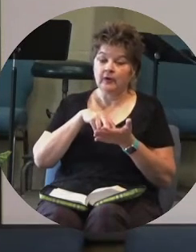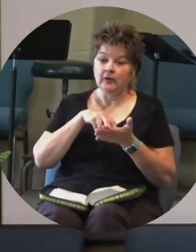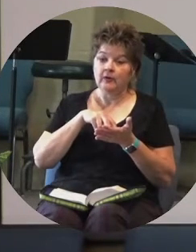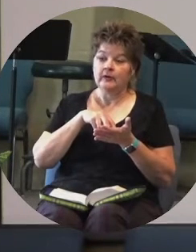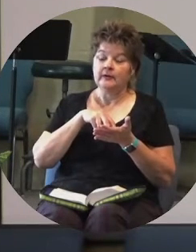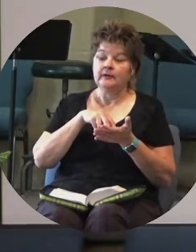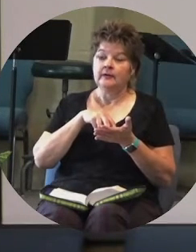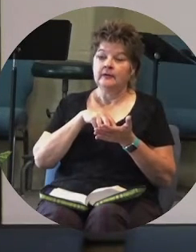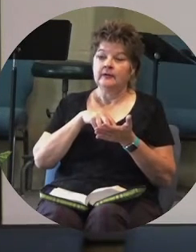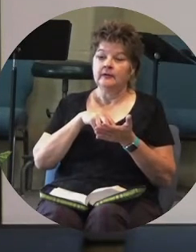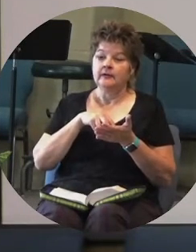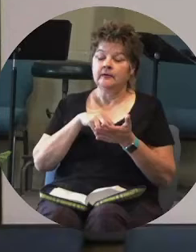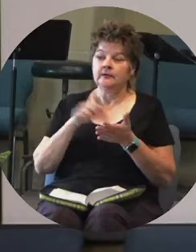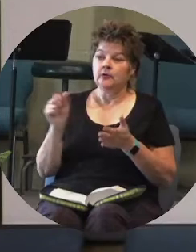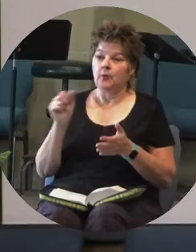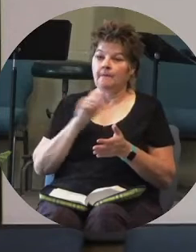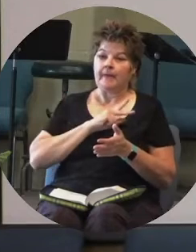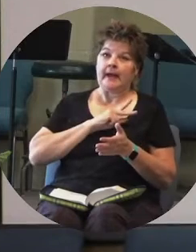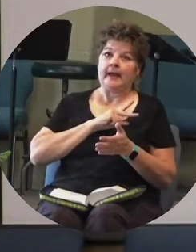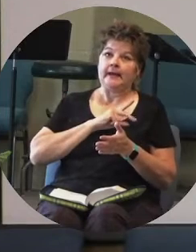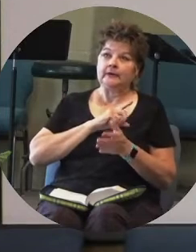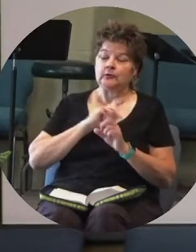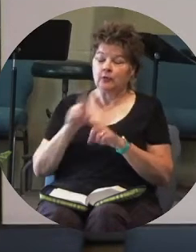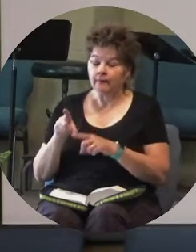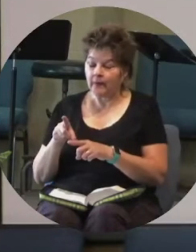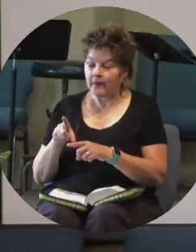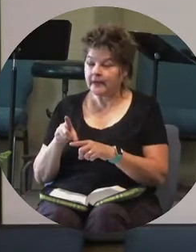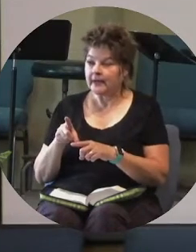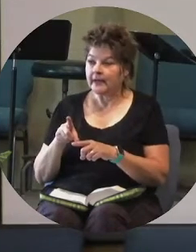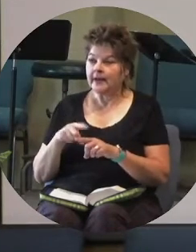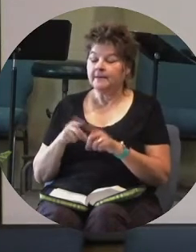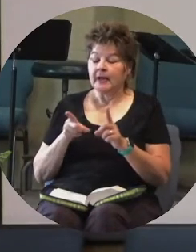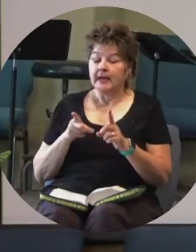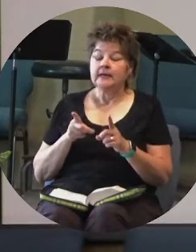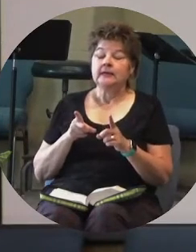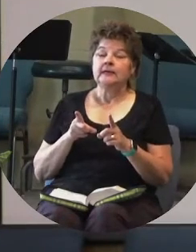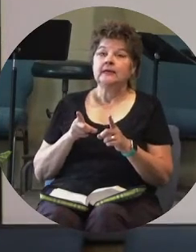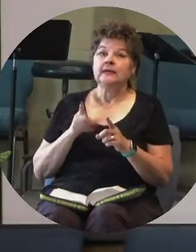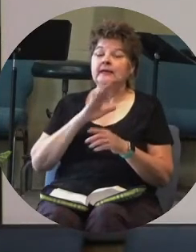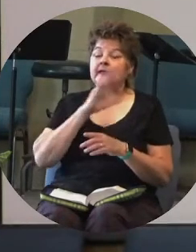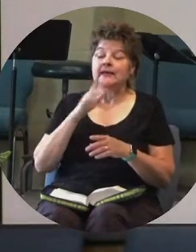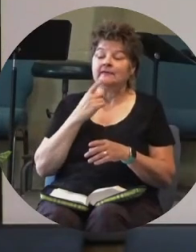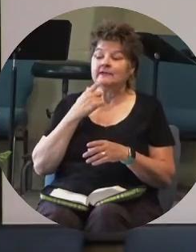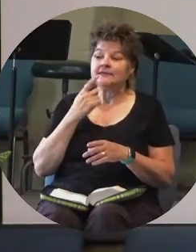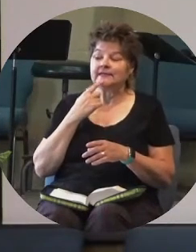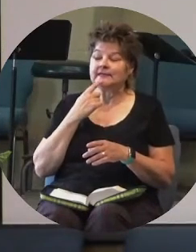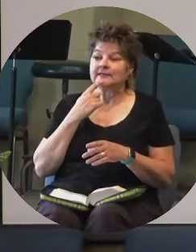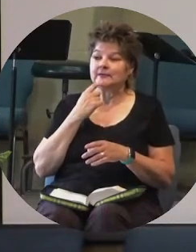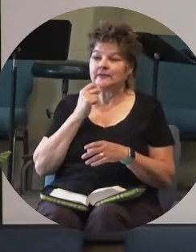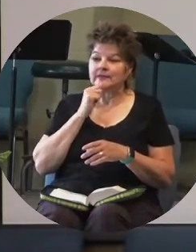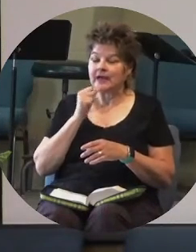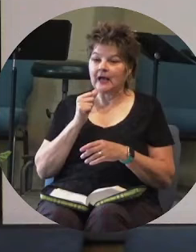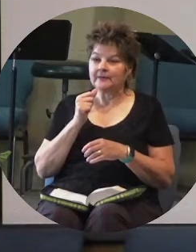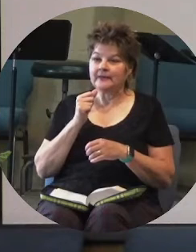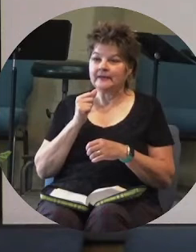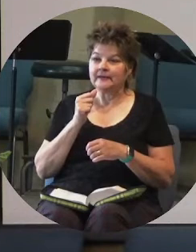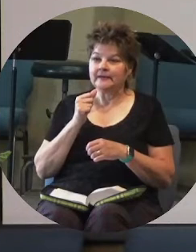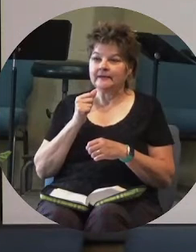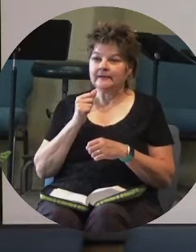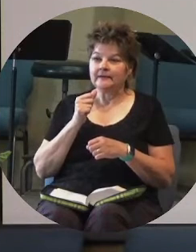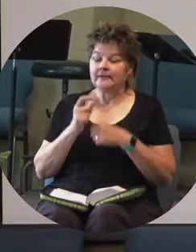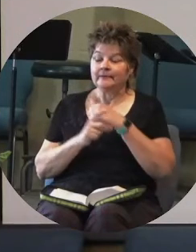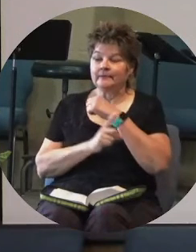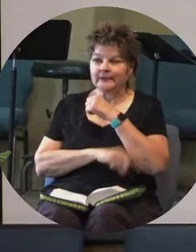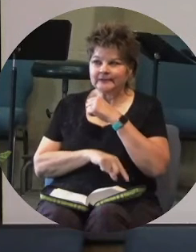tiptoe, to go backwards, to go forwards, but he never says that there won't be consequences for what you do.